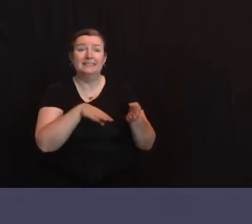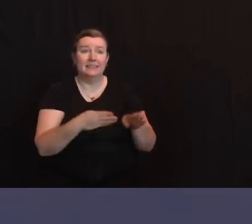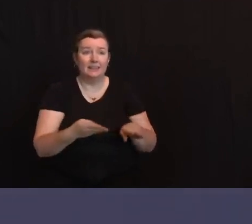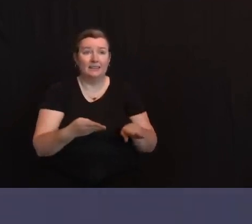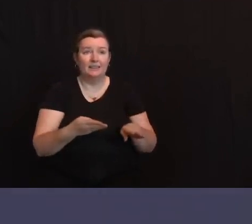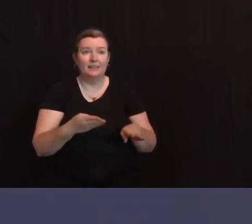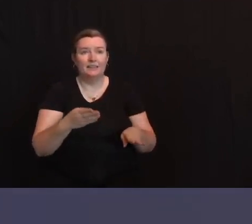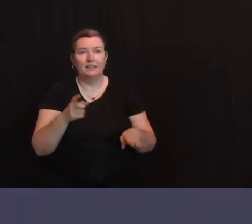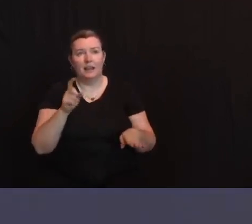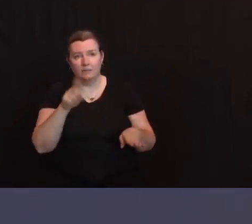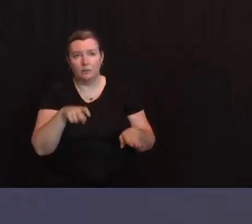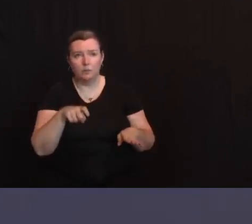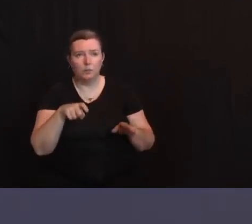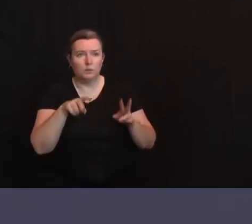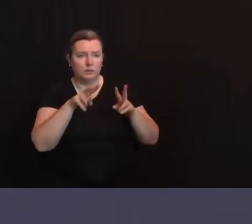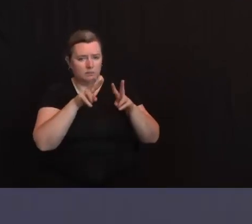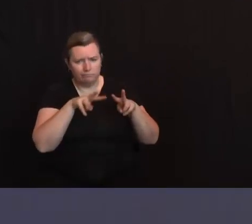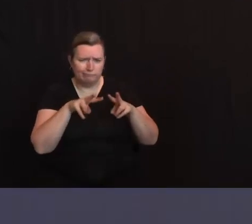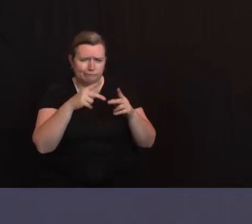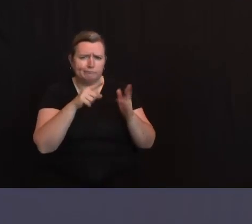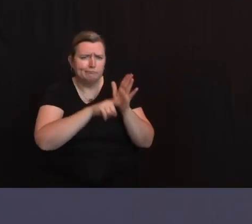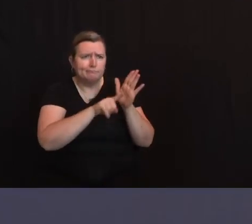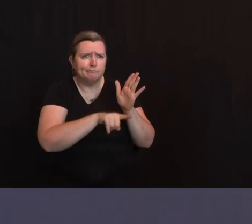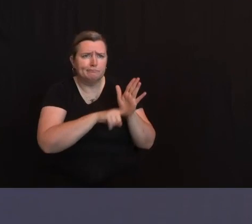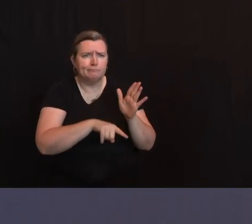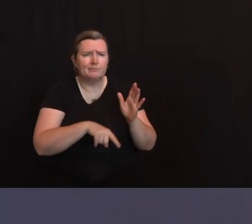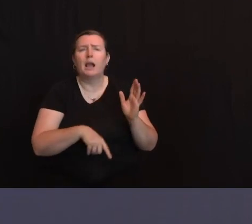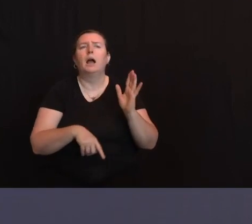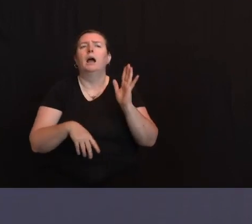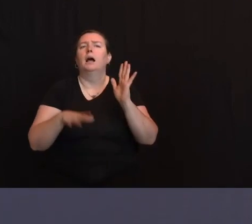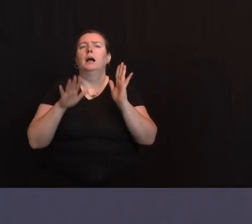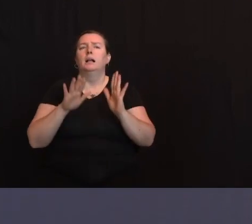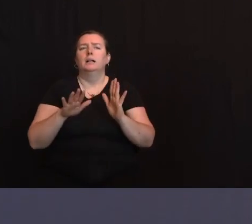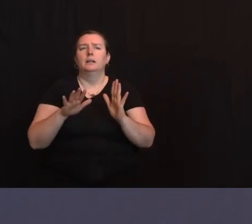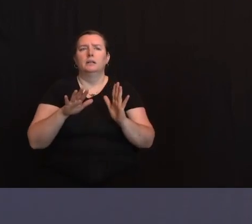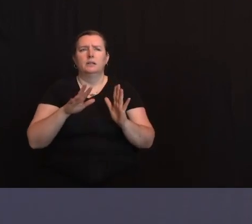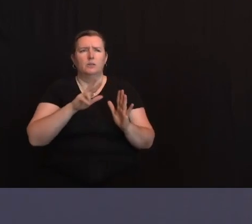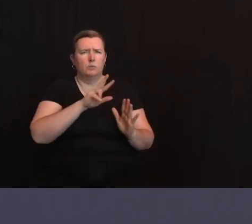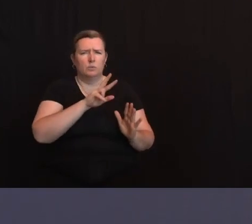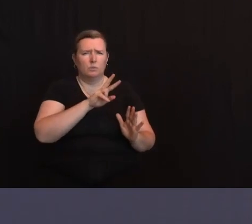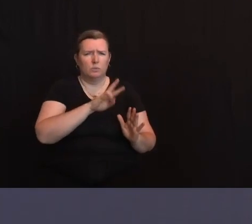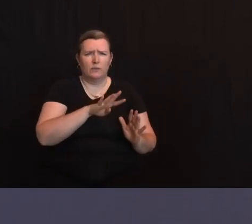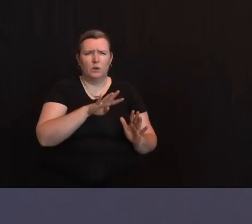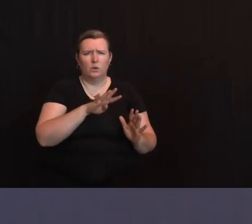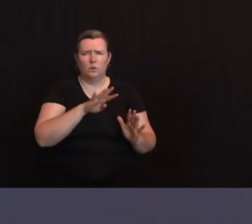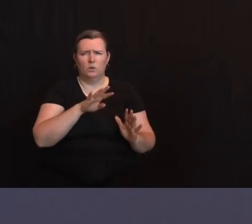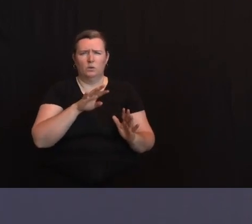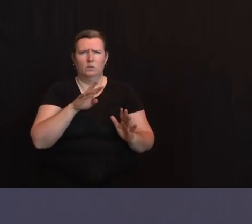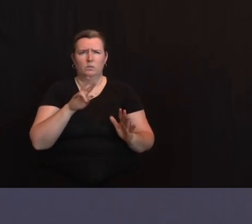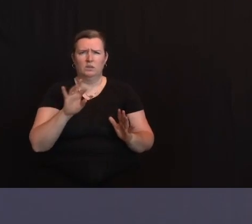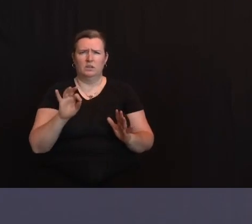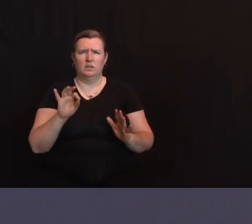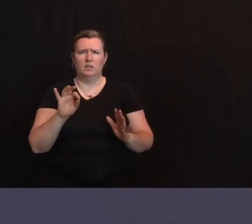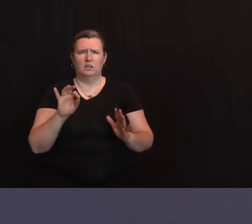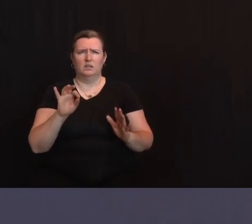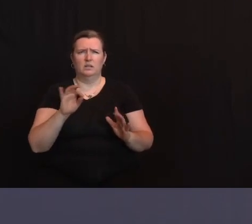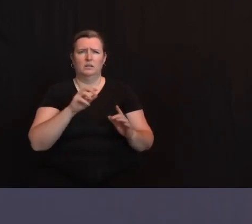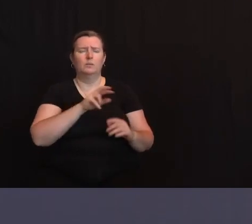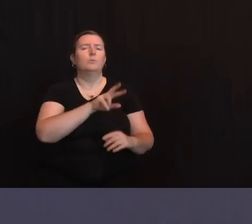adds up to 24, though? Is that correct, or No, would it be 29? 24, it's 24 plus